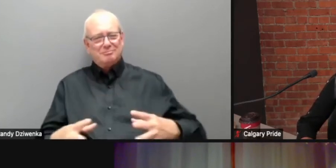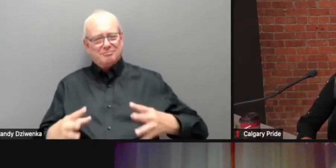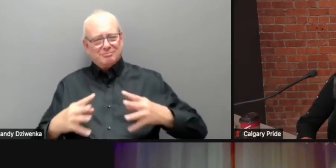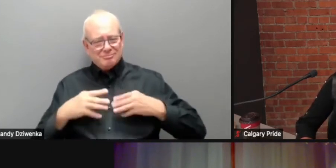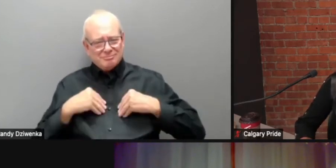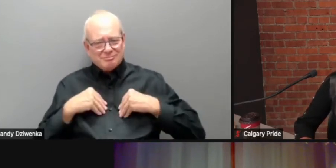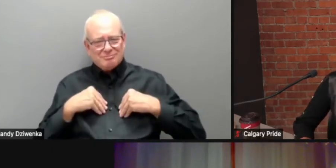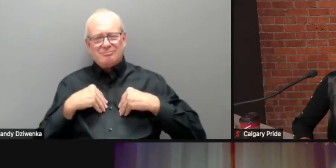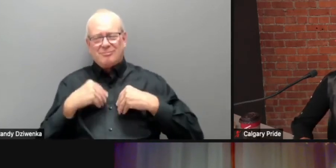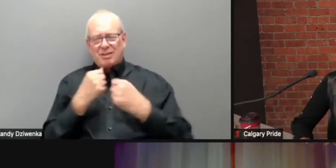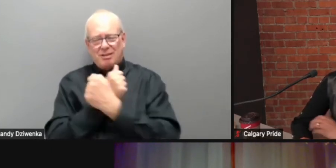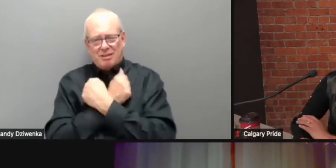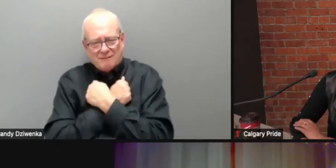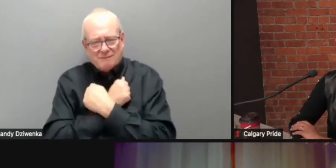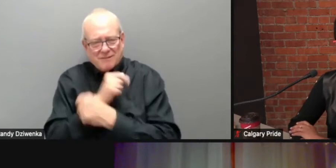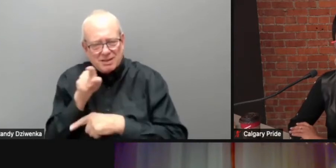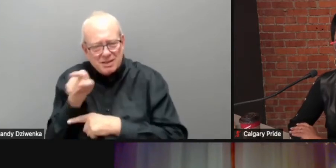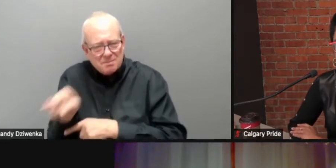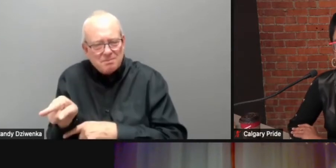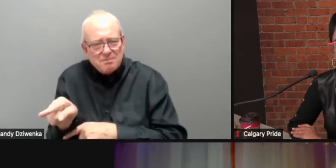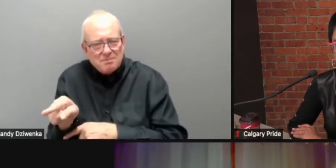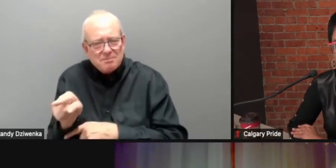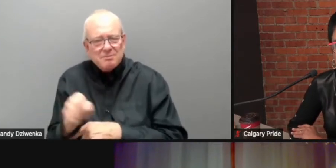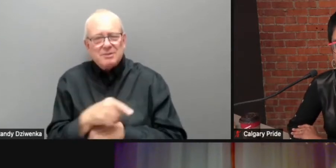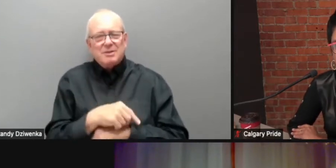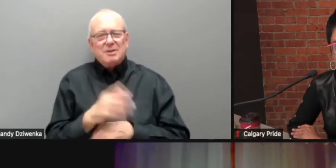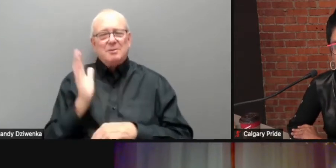what were some of your initial feelings?